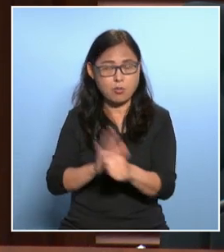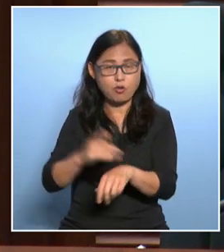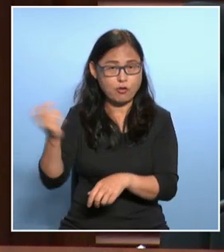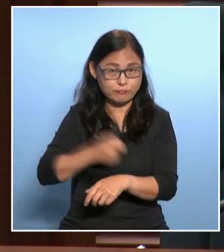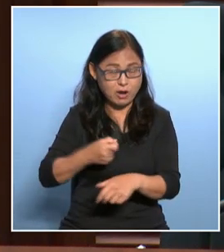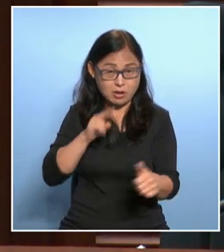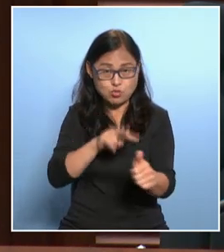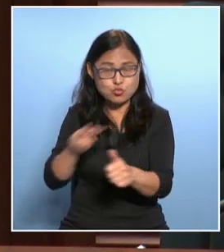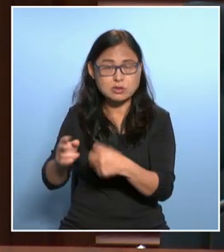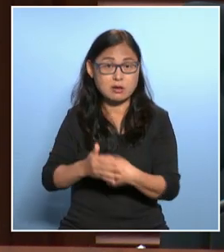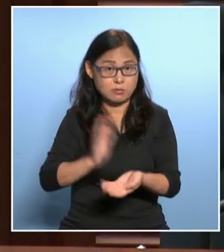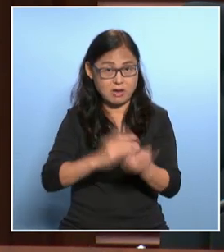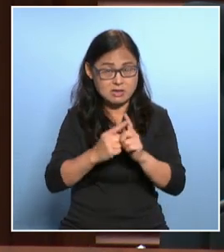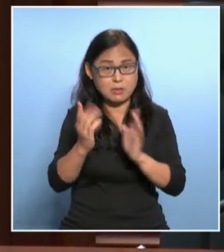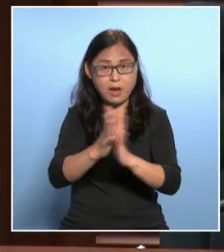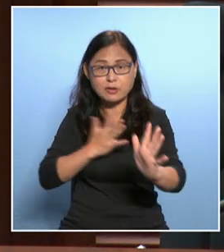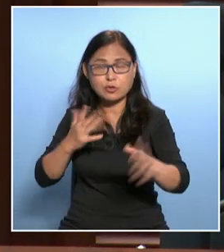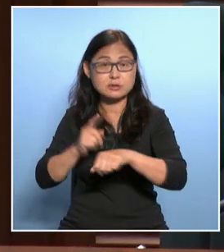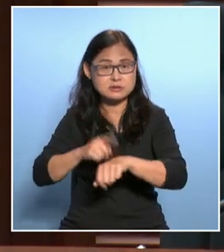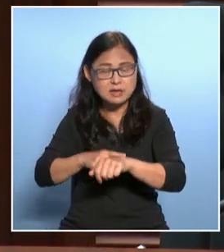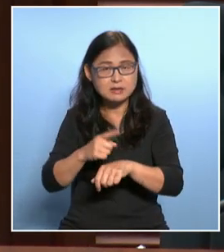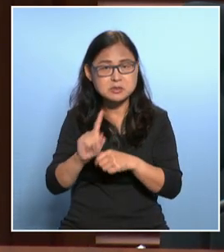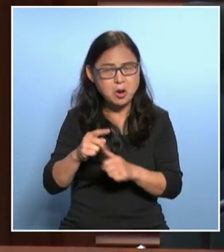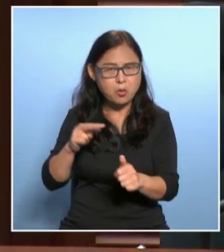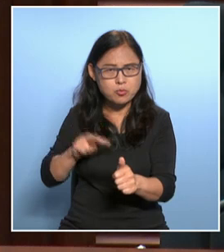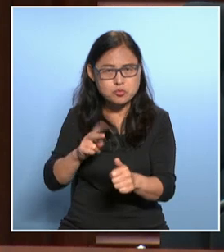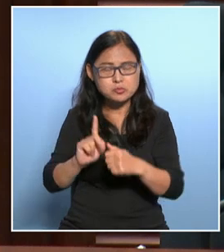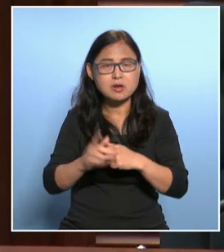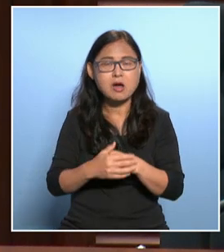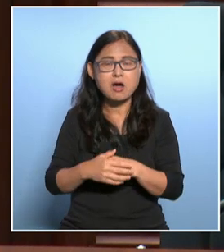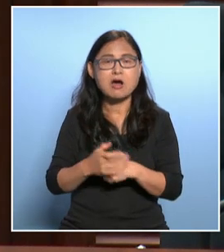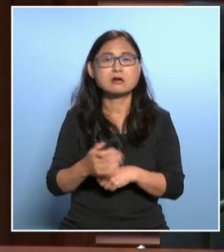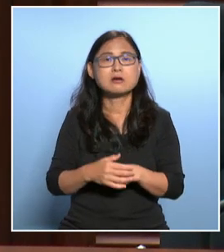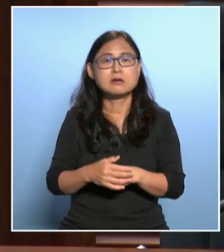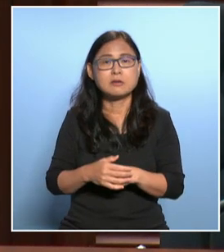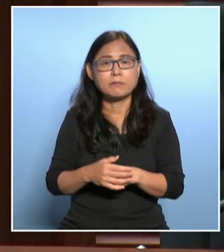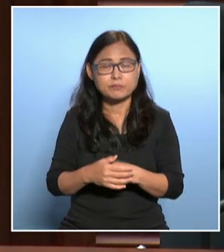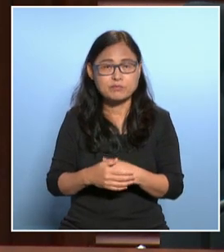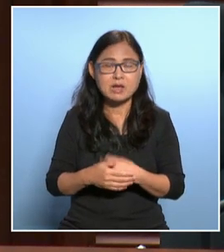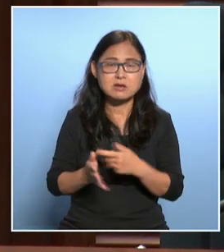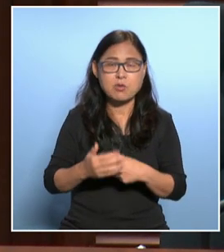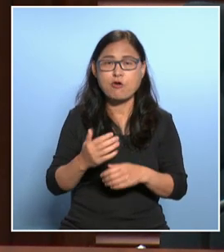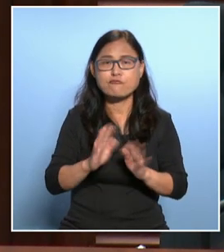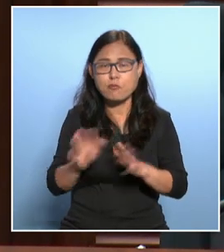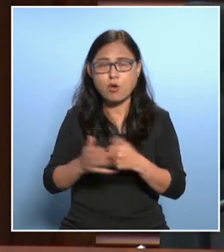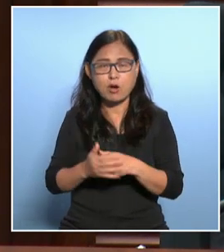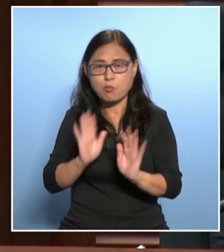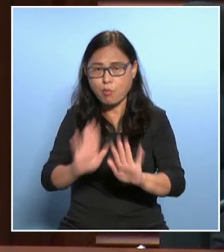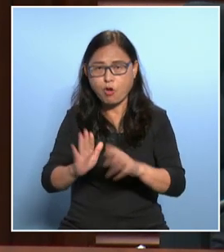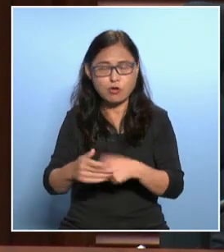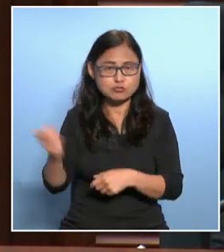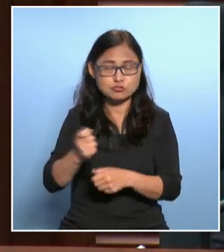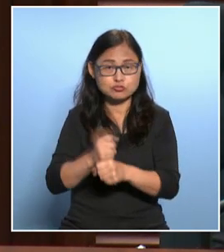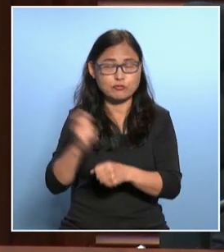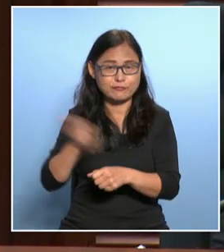of services provided and try our best to enhance these measures. to shorten the waiting time for